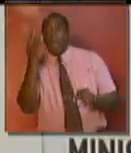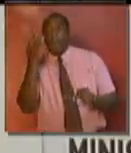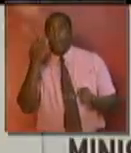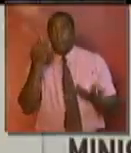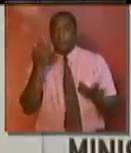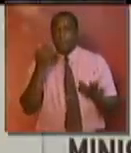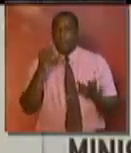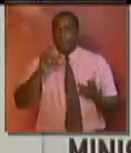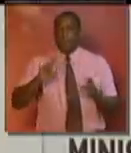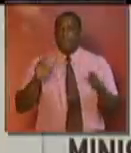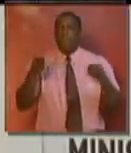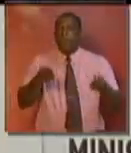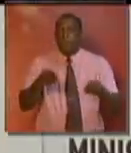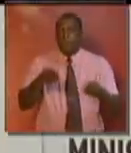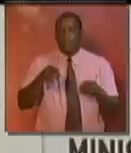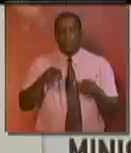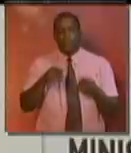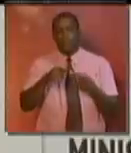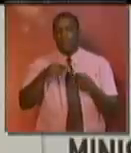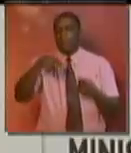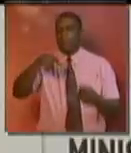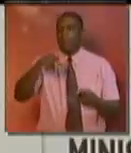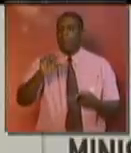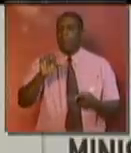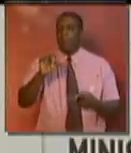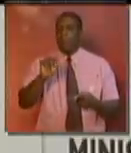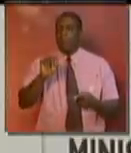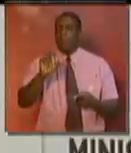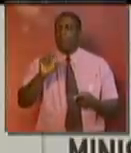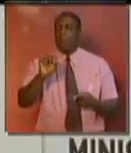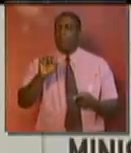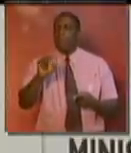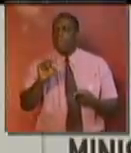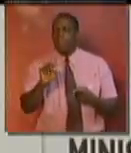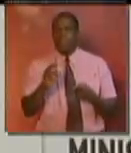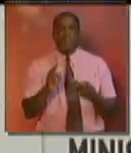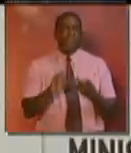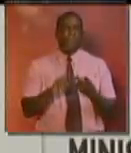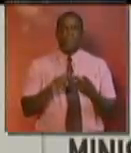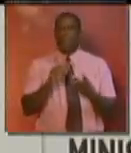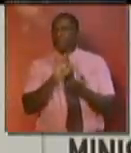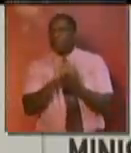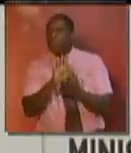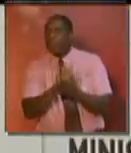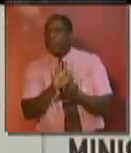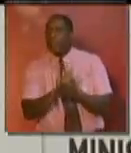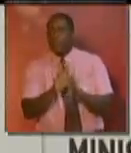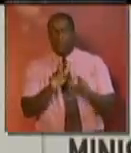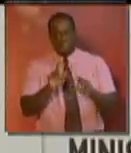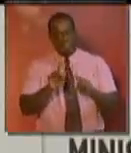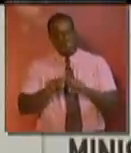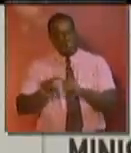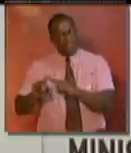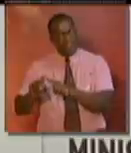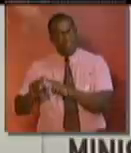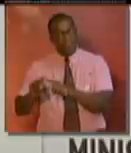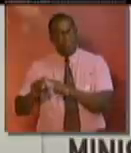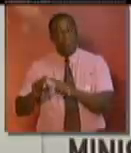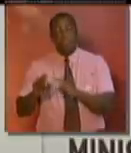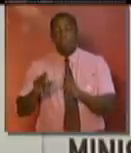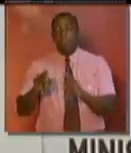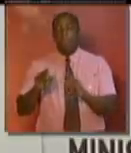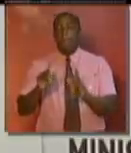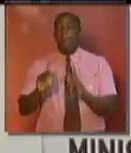issues, schooling. So, of course, these are high-level discussions that will have to take place for the policymakers.